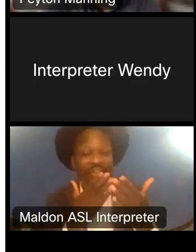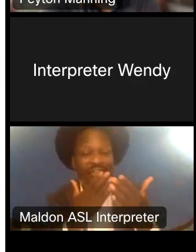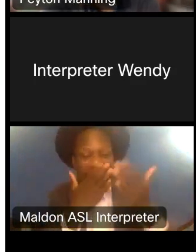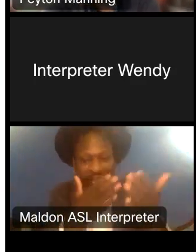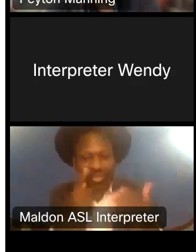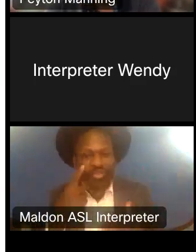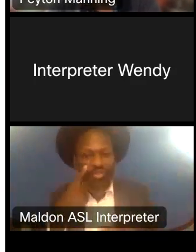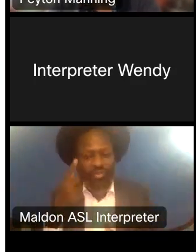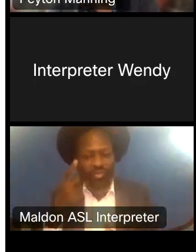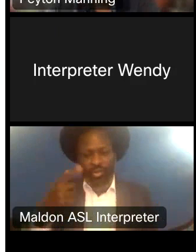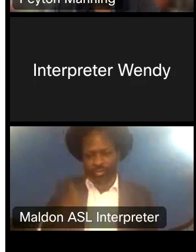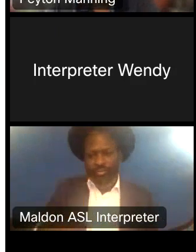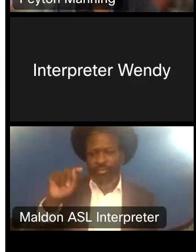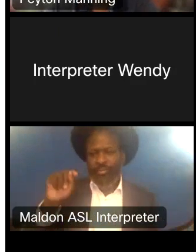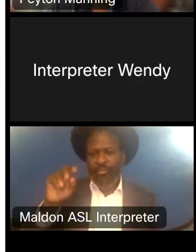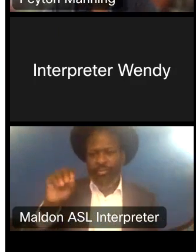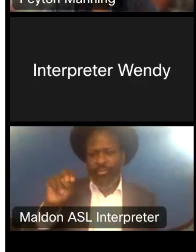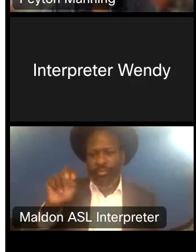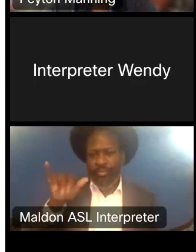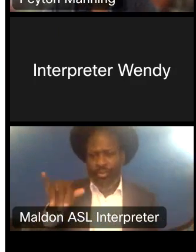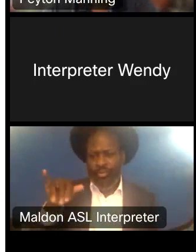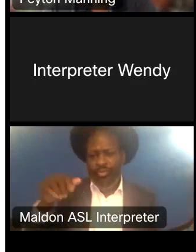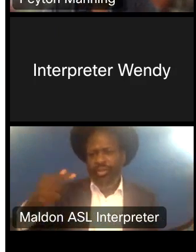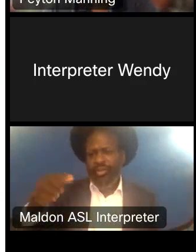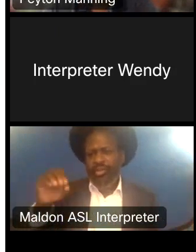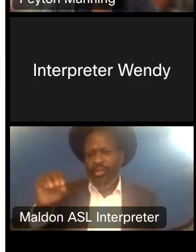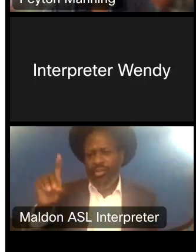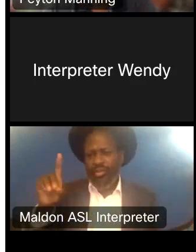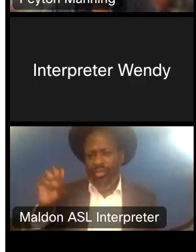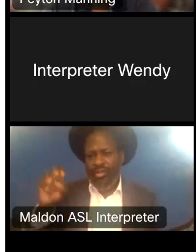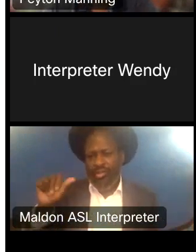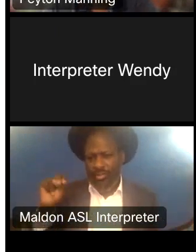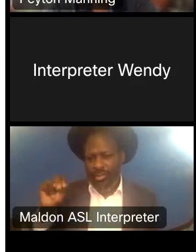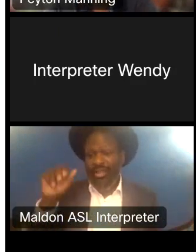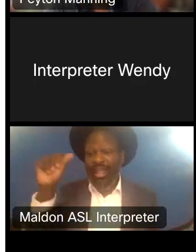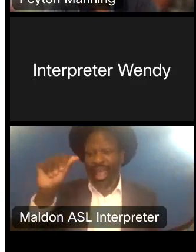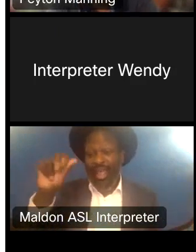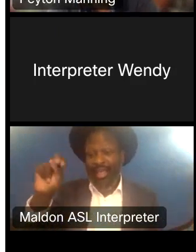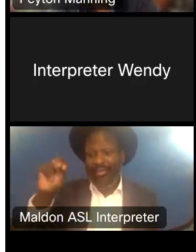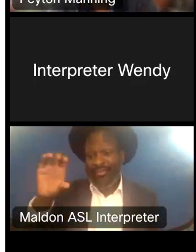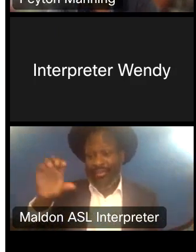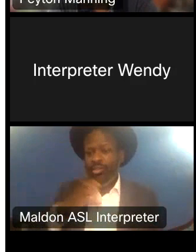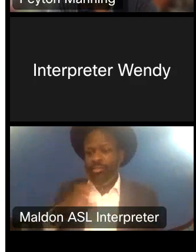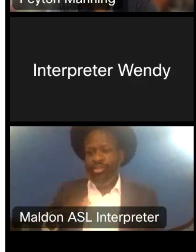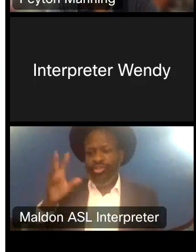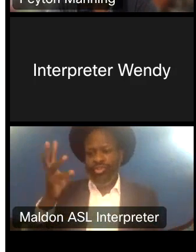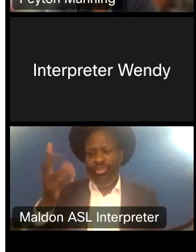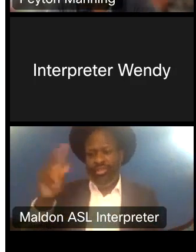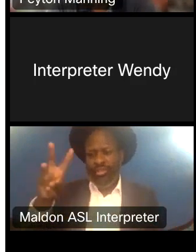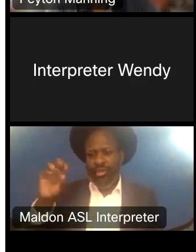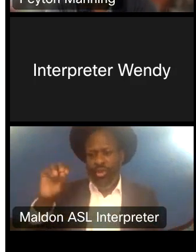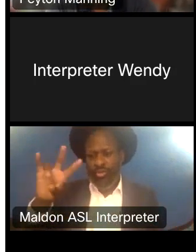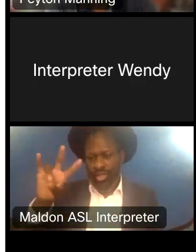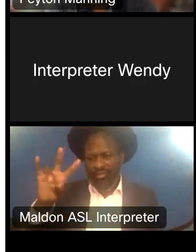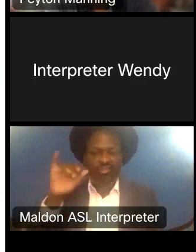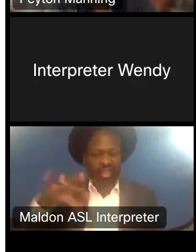I am the ANC Commissioner for 6C07, which includes the 4th Street